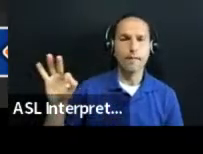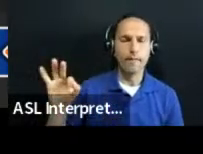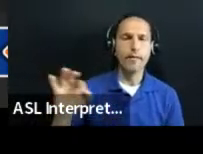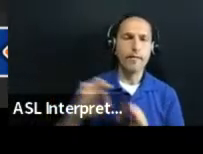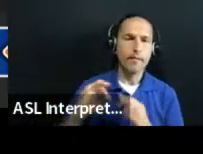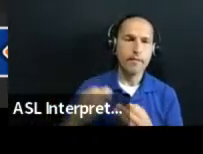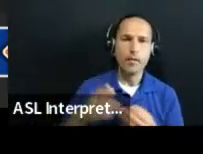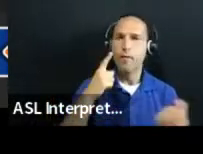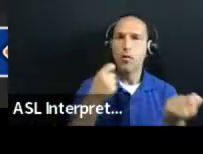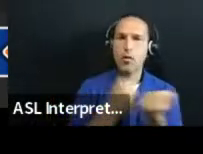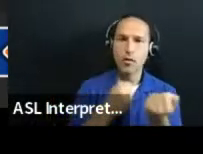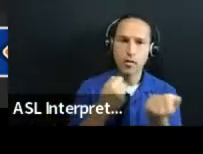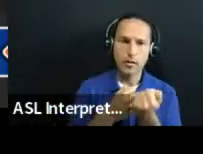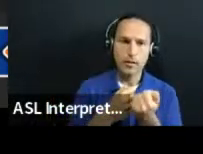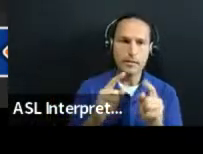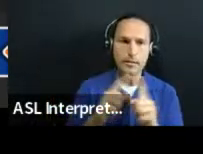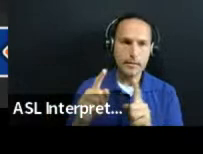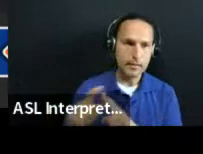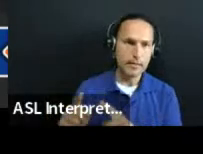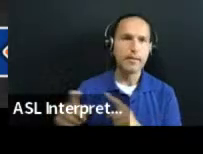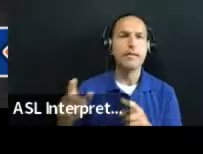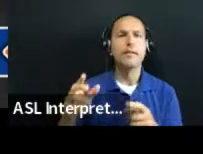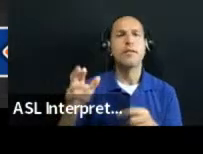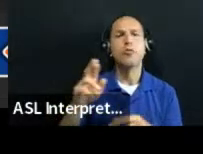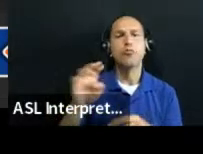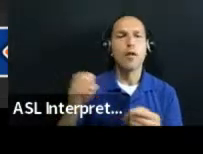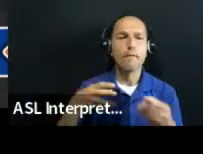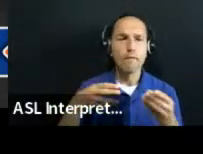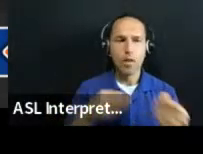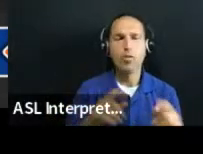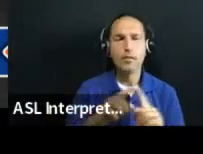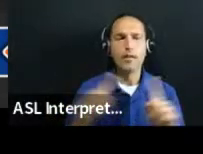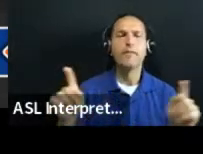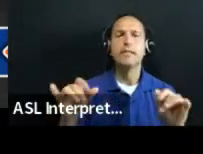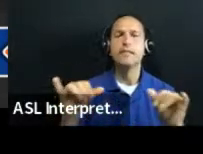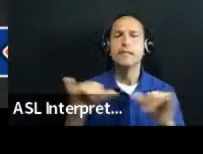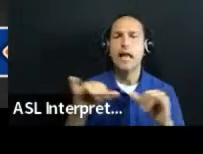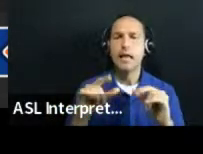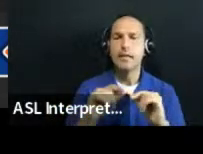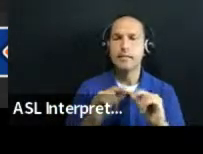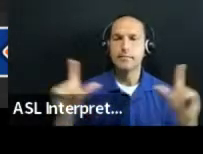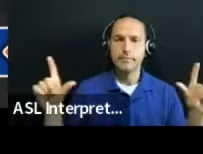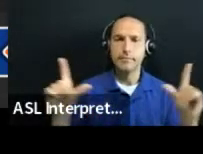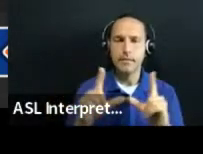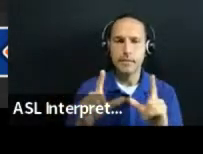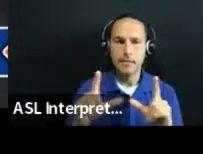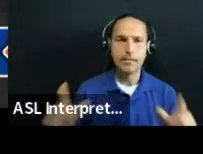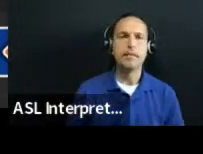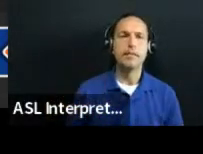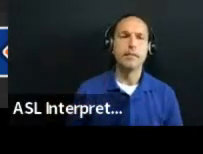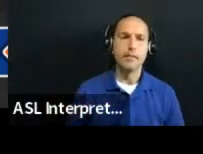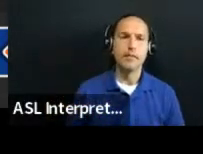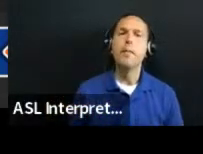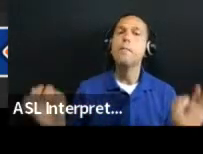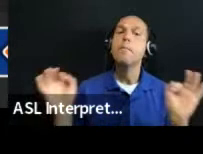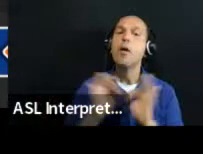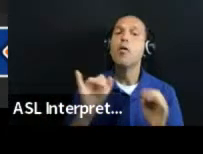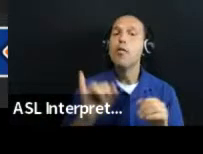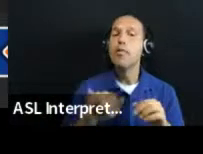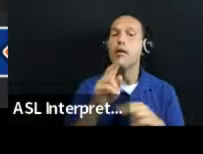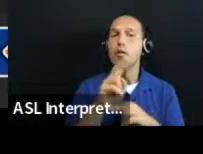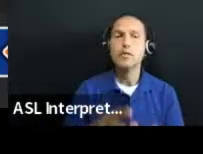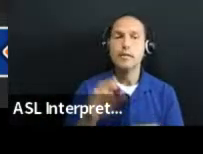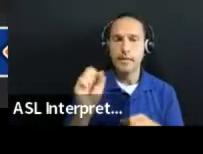Support for text resizing, reflow, and different screen sizes. So you want to be able to want to make sure that users